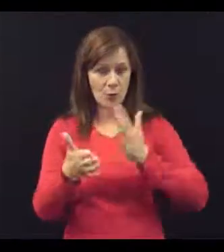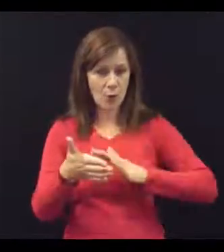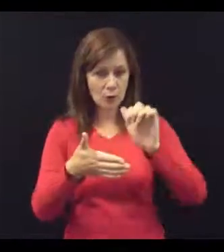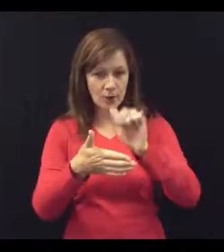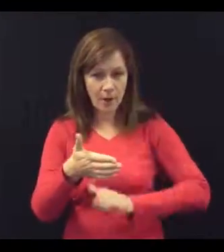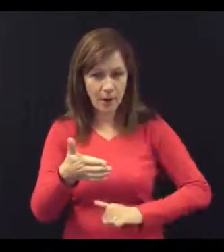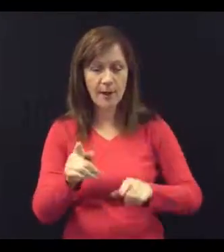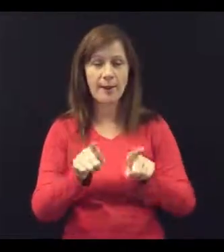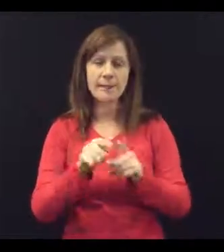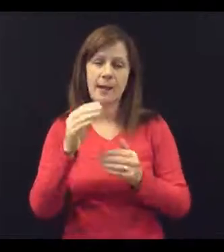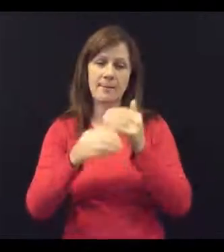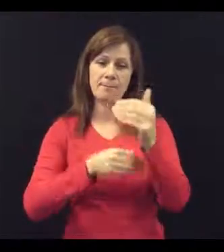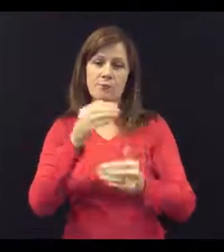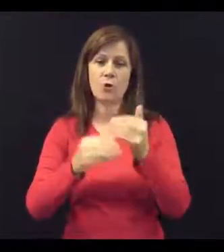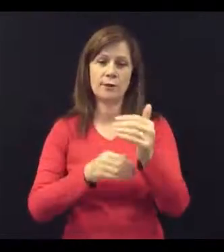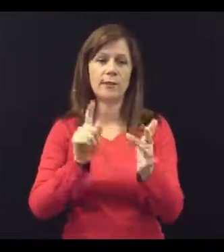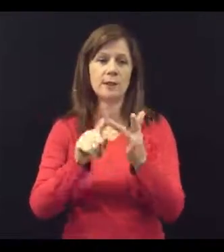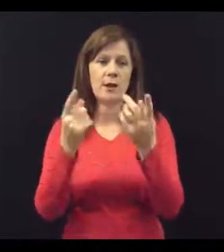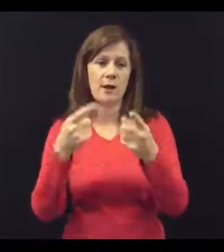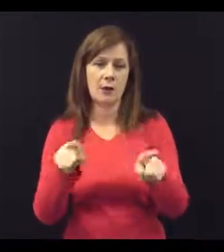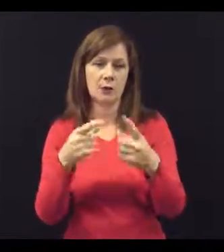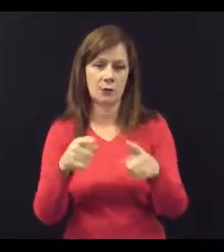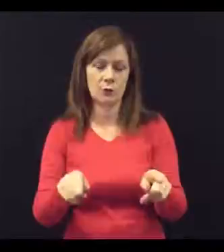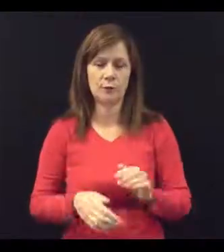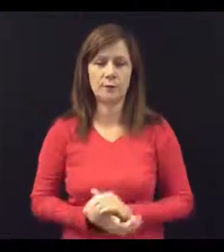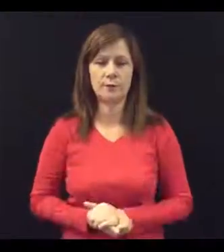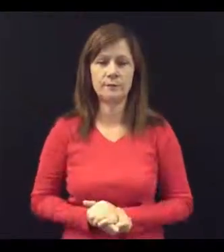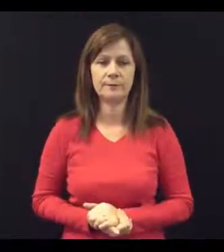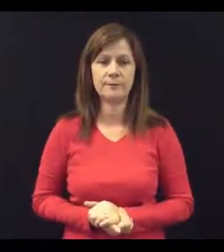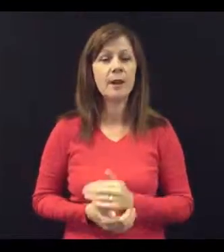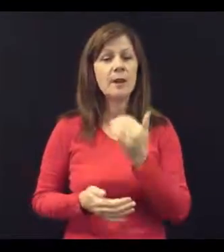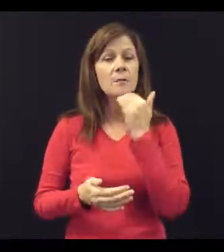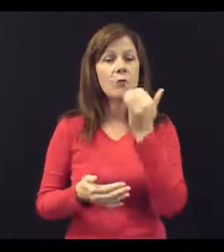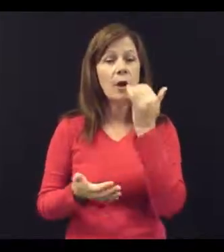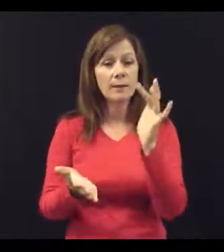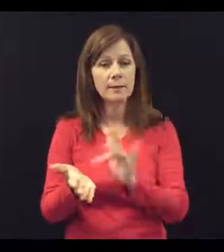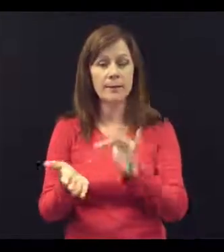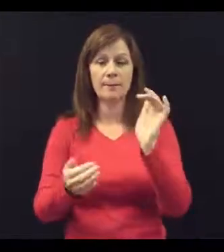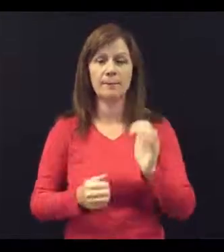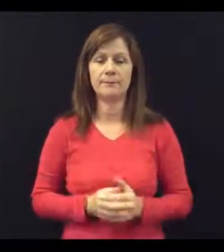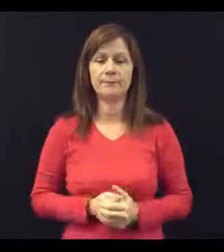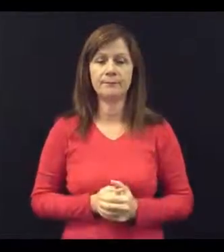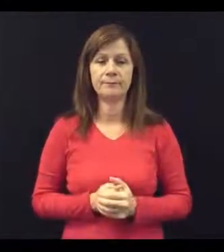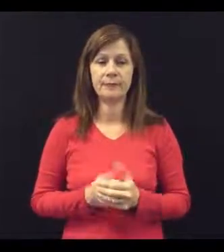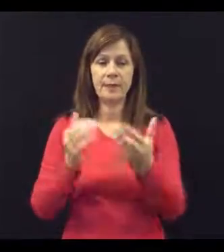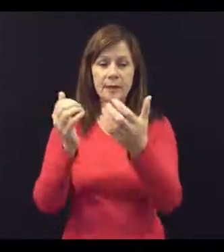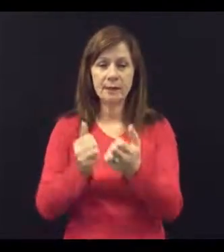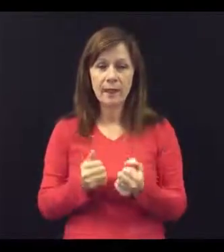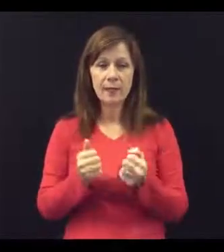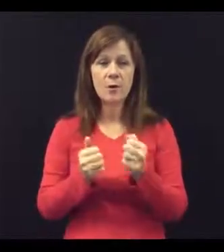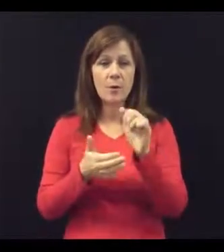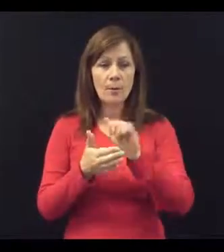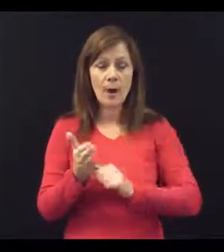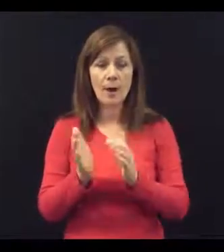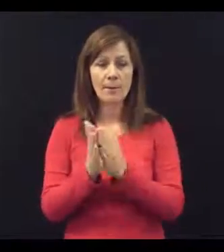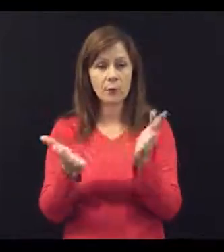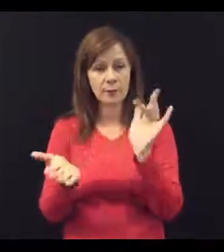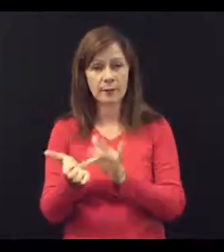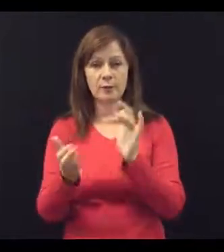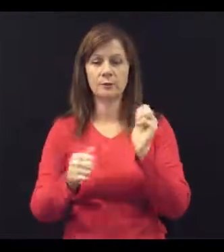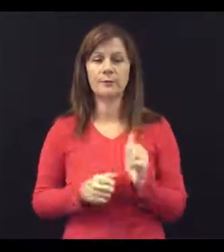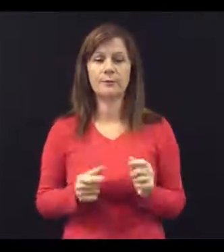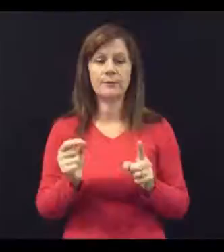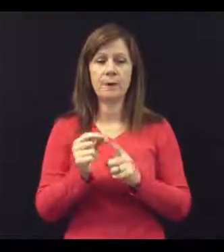to purchase, use the same procedure as purchasing either music or apps. Tap on the price, then Get or Buy